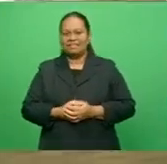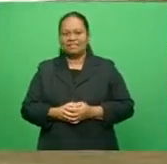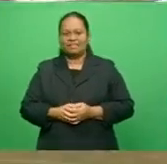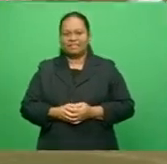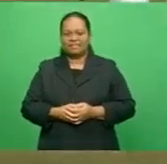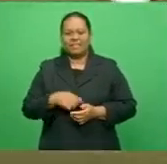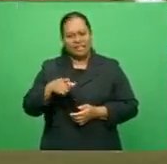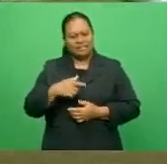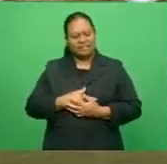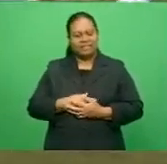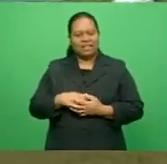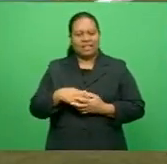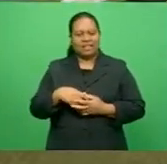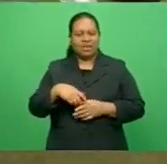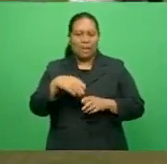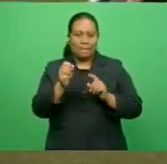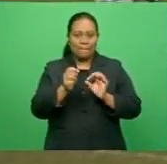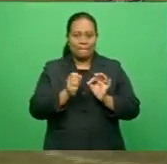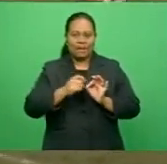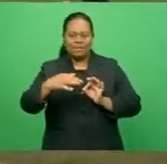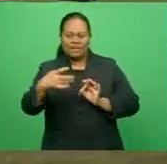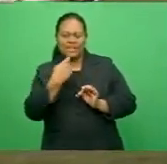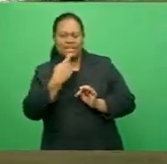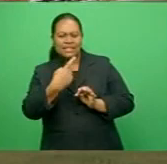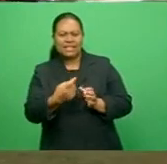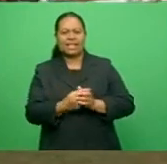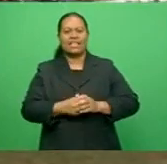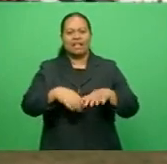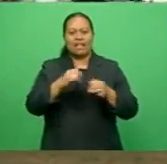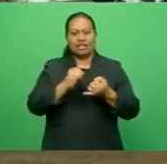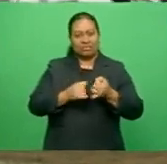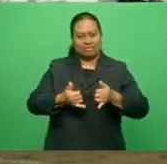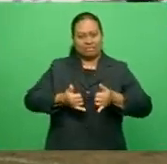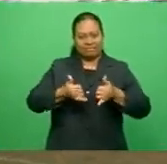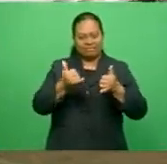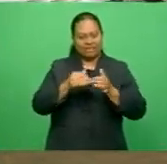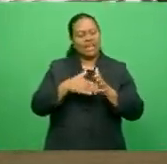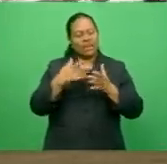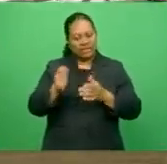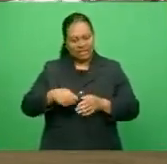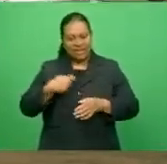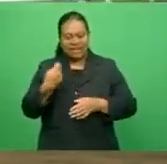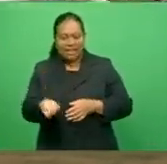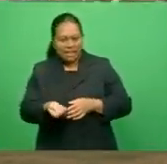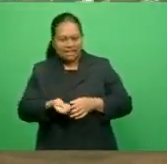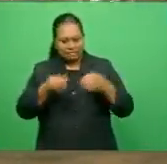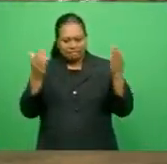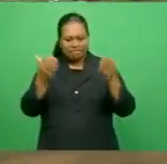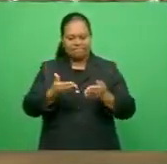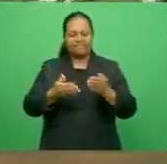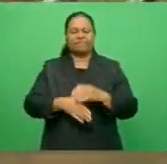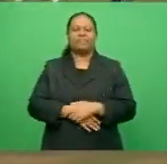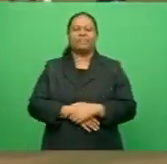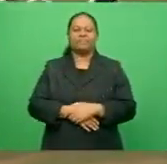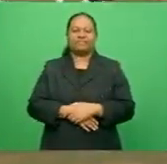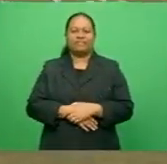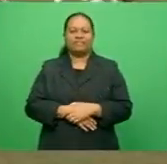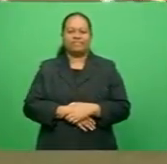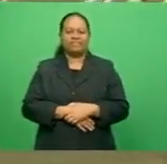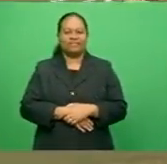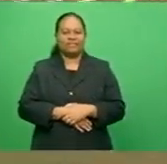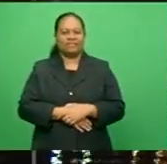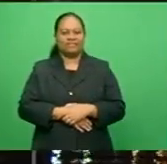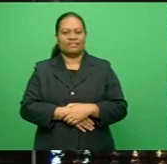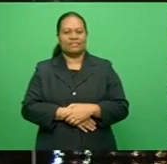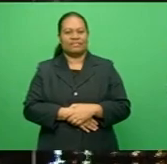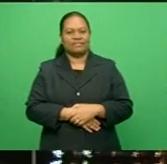scored. Baravilala says retaining their Sukuna Bowl soccer title is next on the agenda. Talima Terukula, FBC